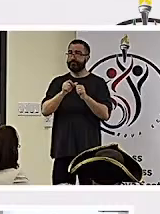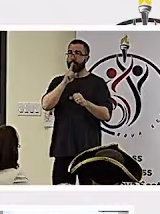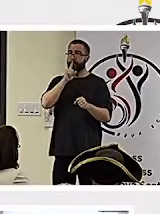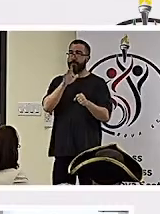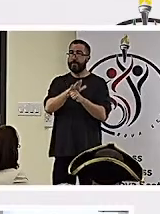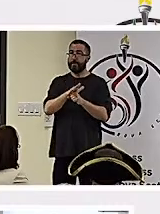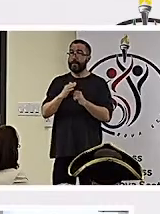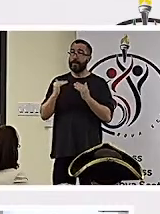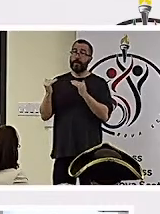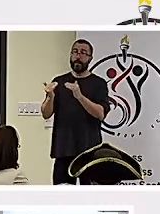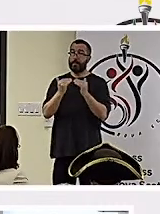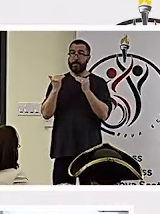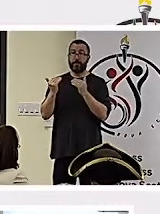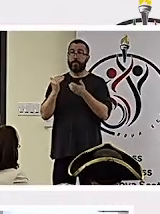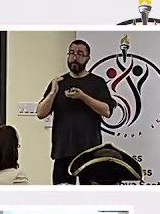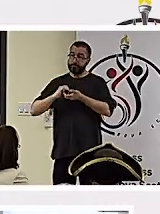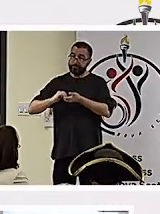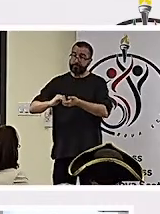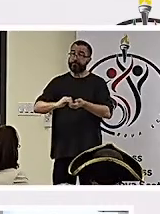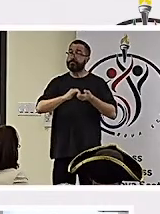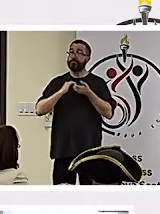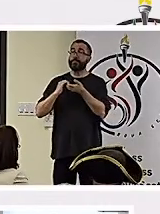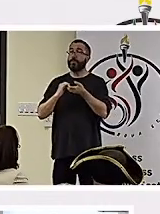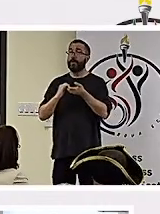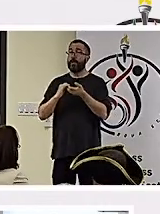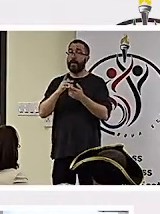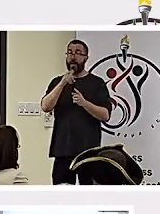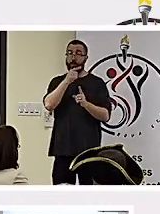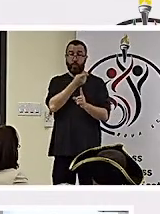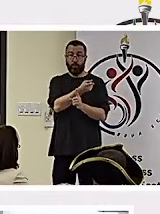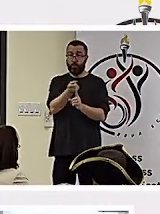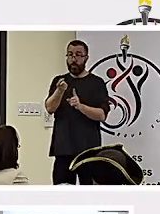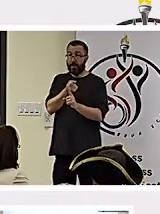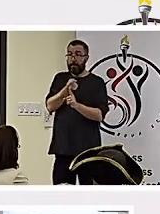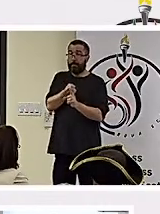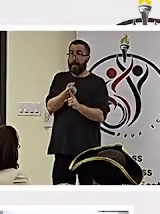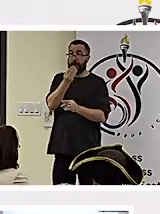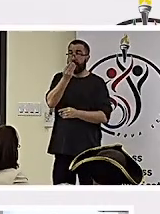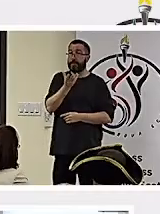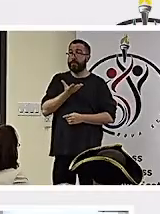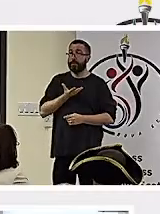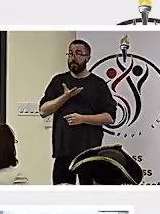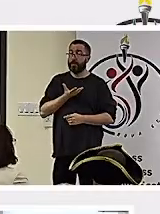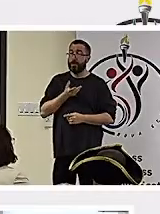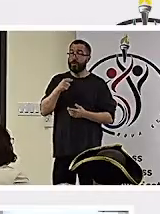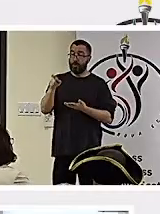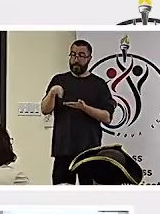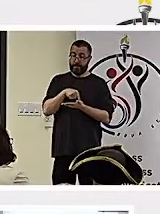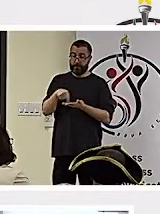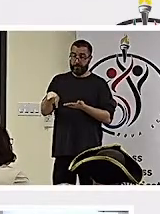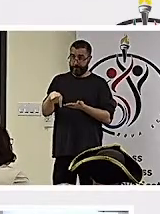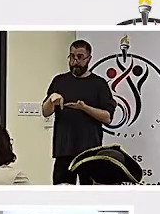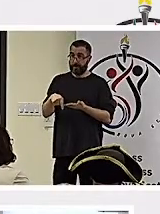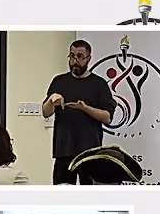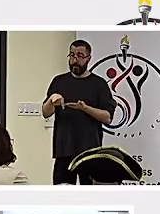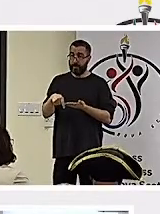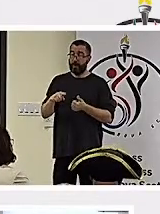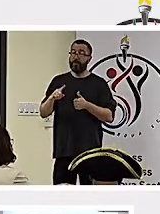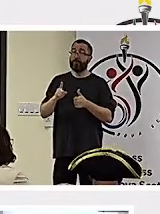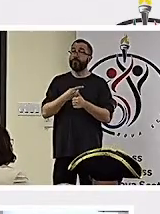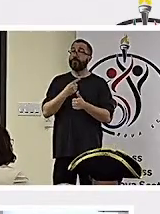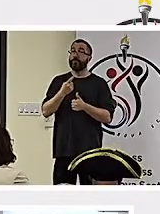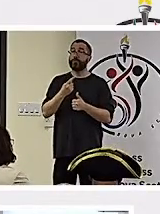accountability, and hearing from those most impacted. As we mark this week, let us continue to center first